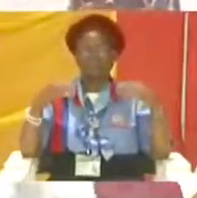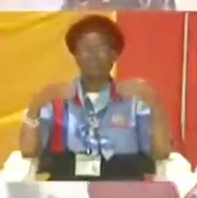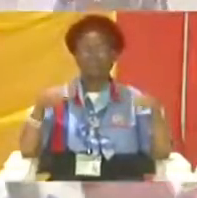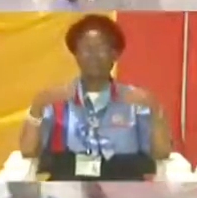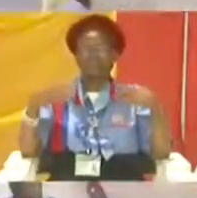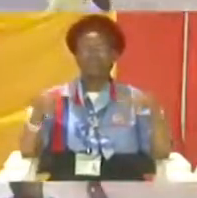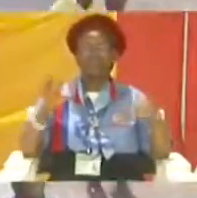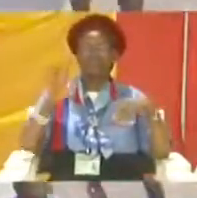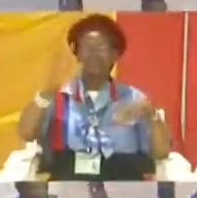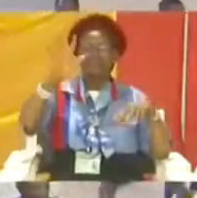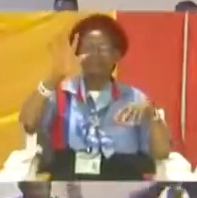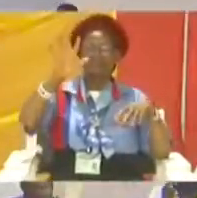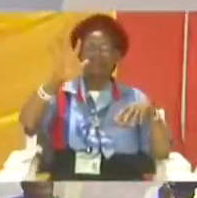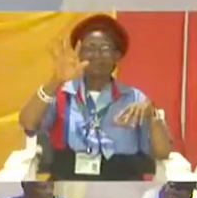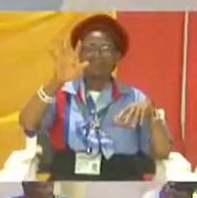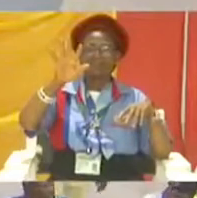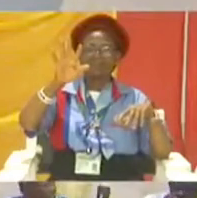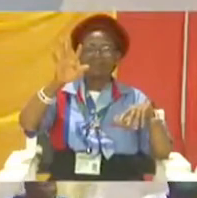Five.